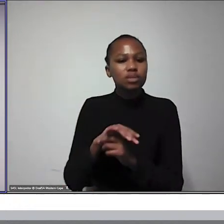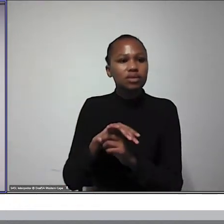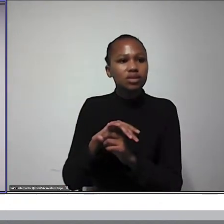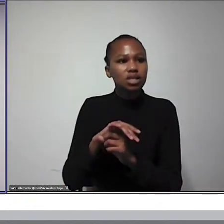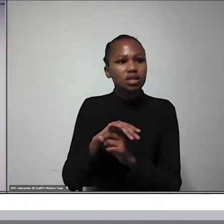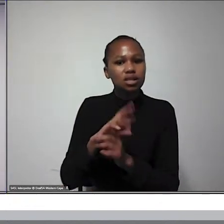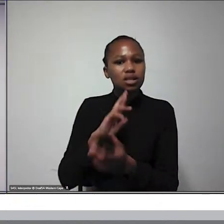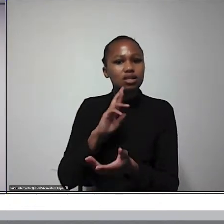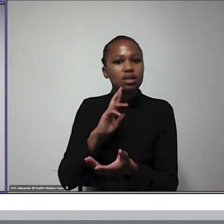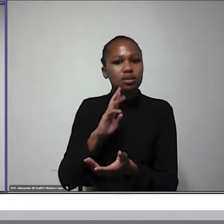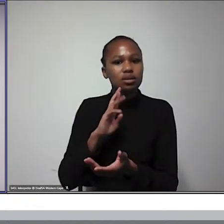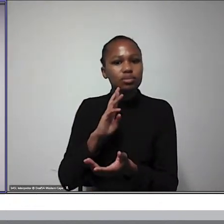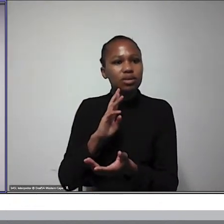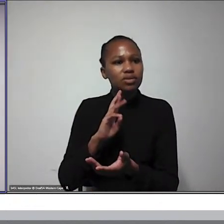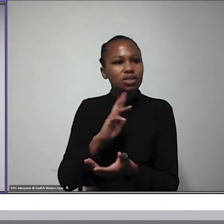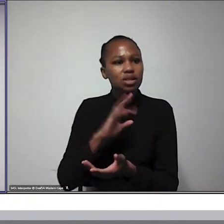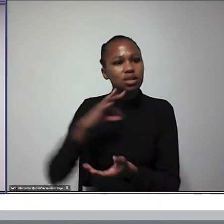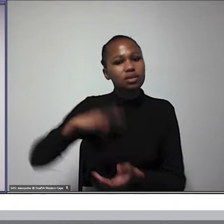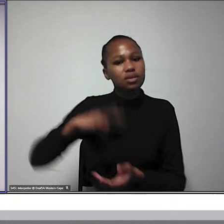tariffs there